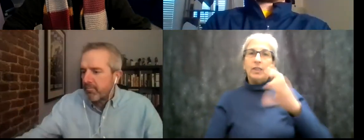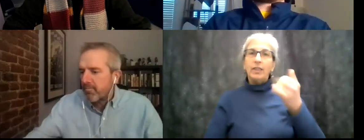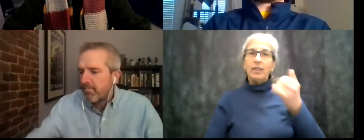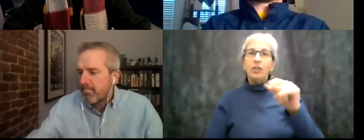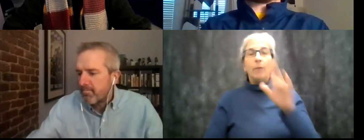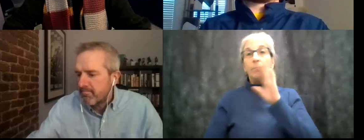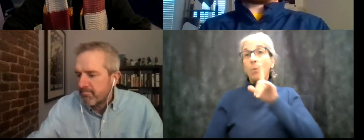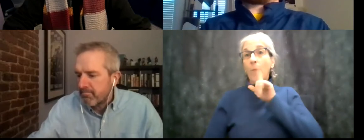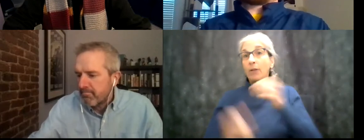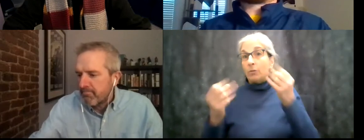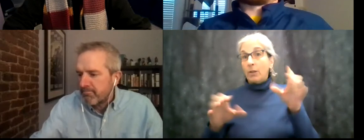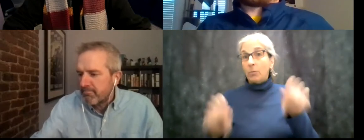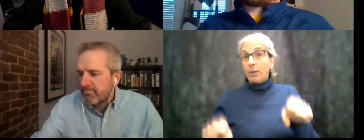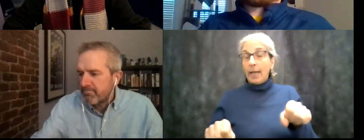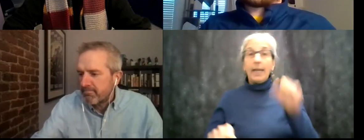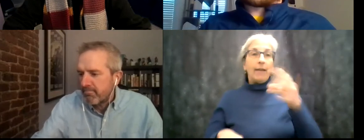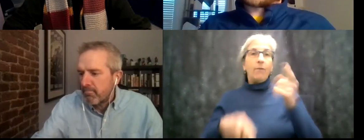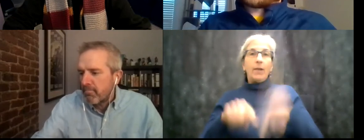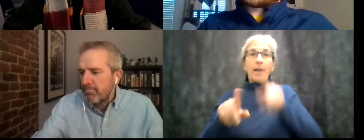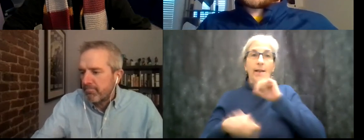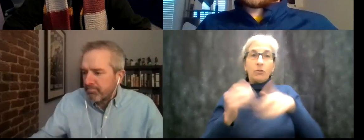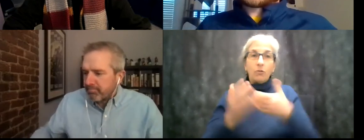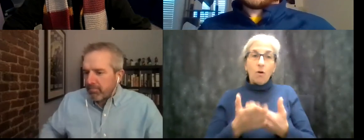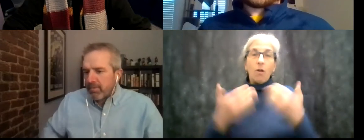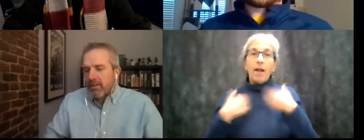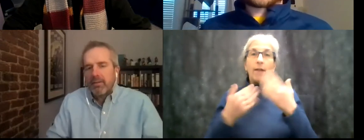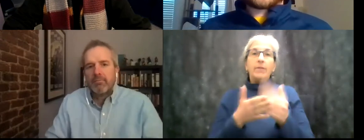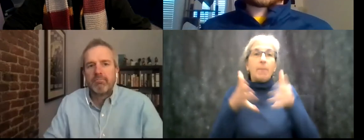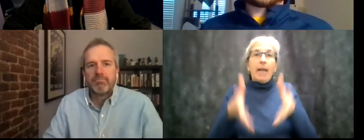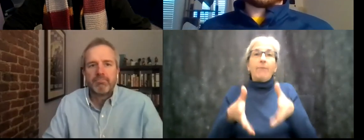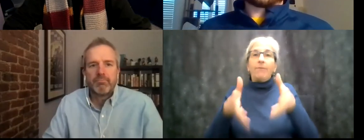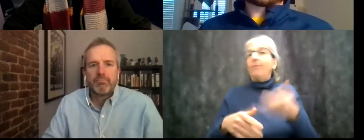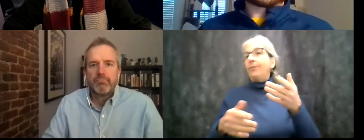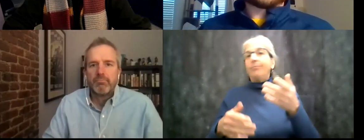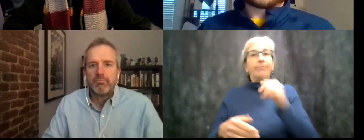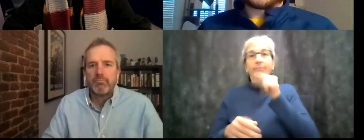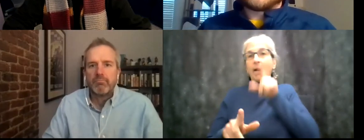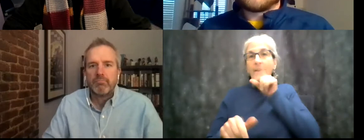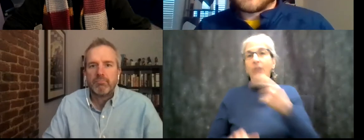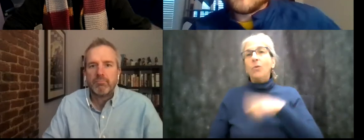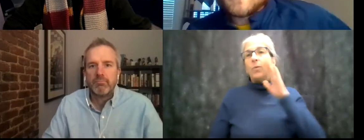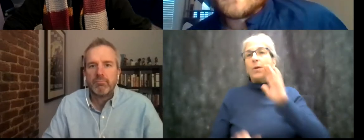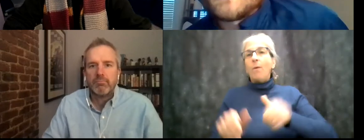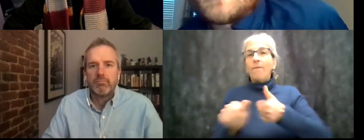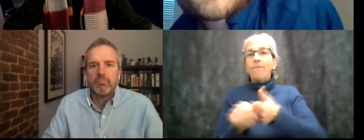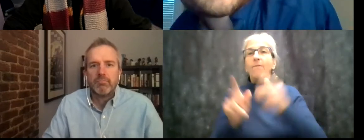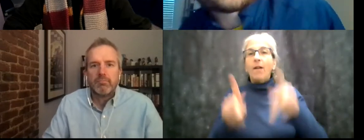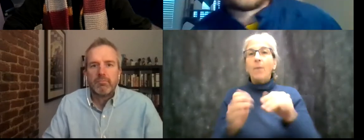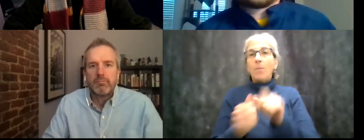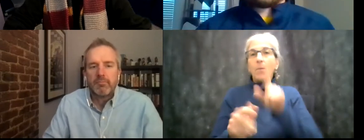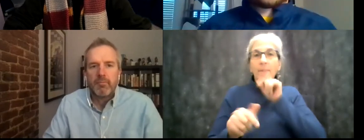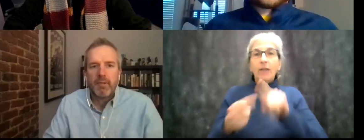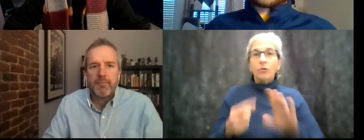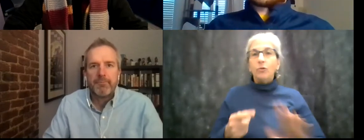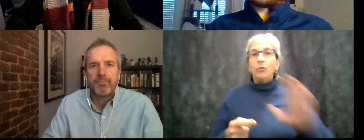If for some reason we are not able to get to all of them and there are pertinent ones that were not answered, we will be sure to follow up with answers to those questions